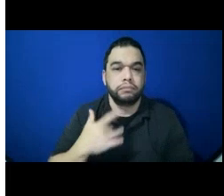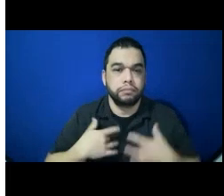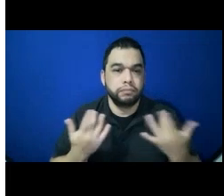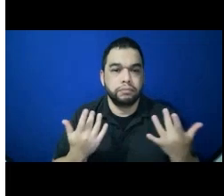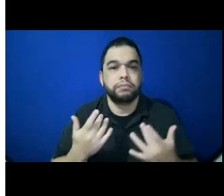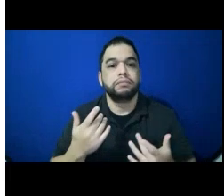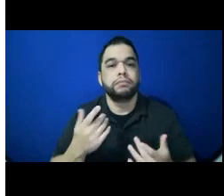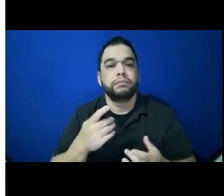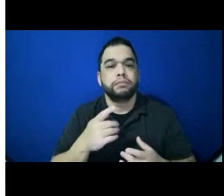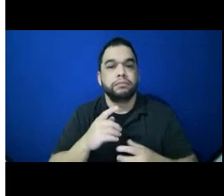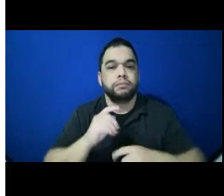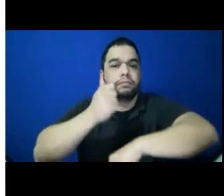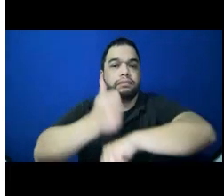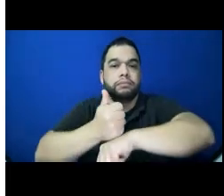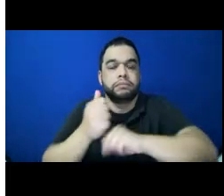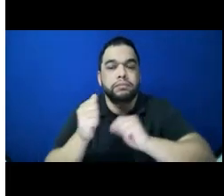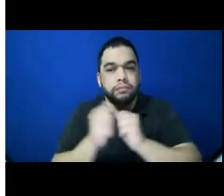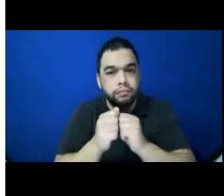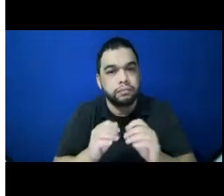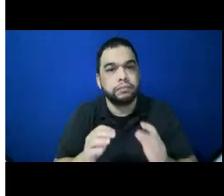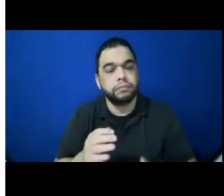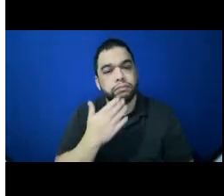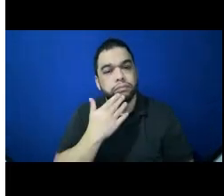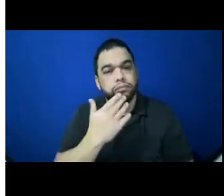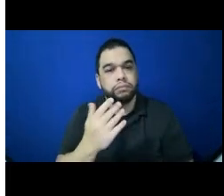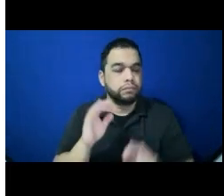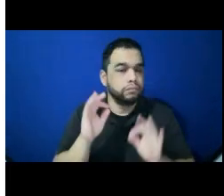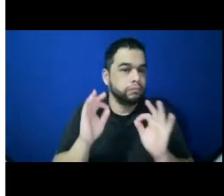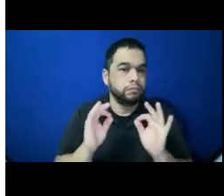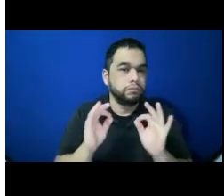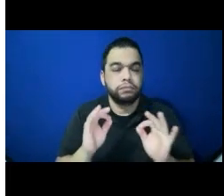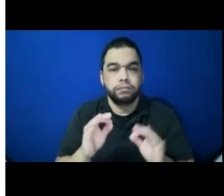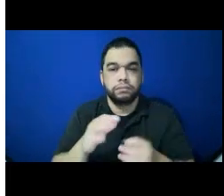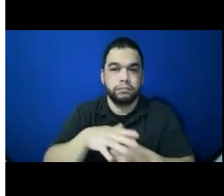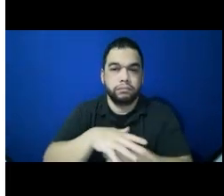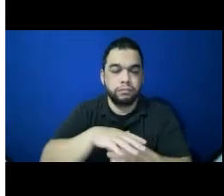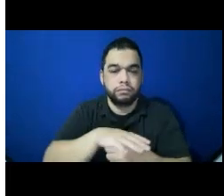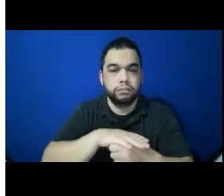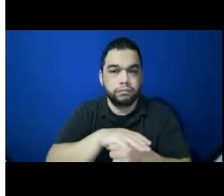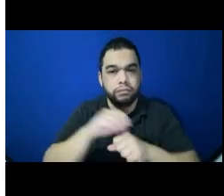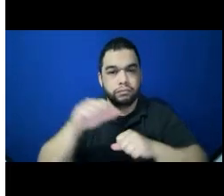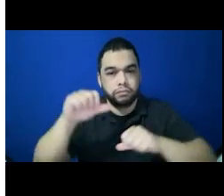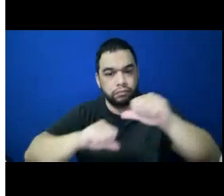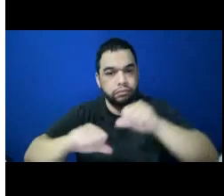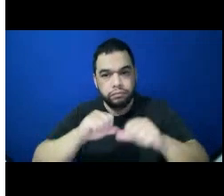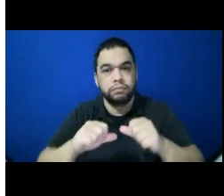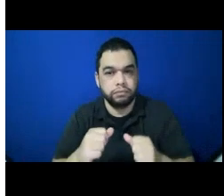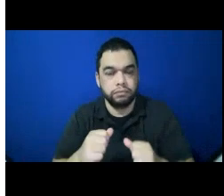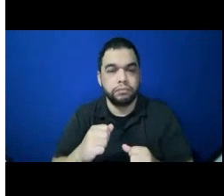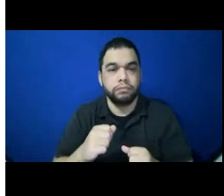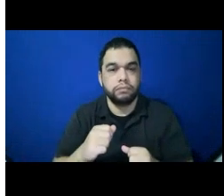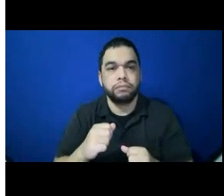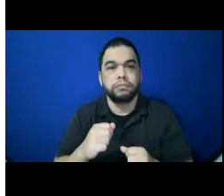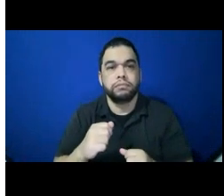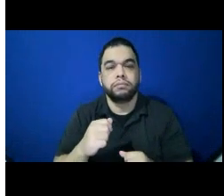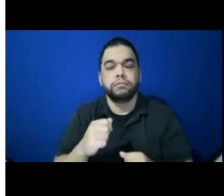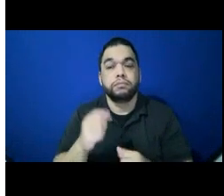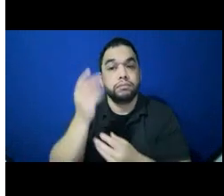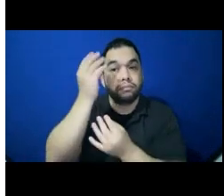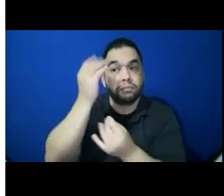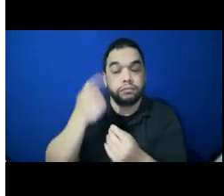local scientific knowledge about climate change. And the sources of information that we relied on include the